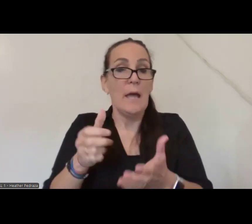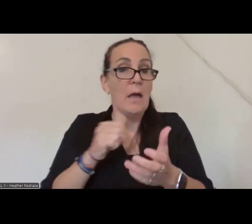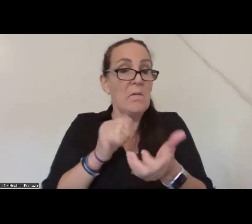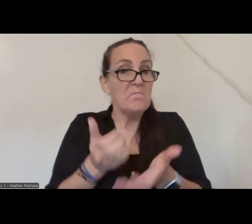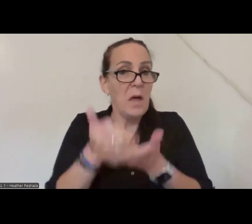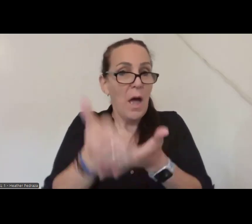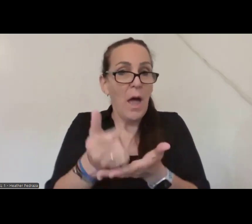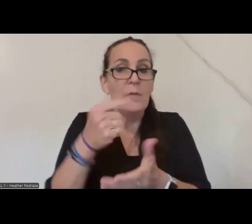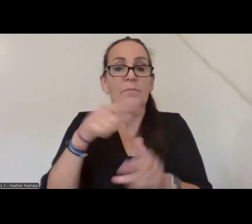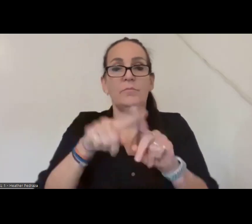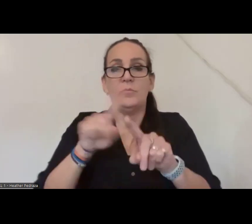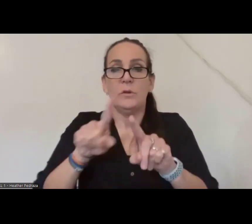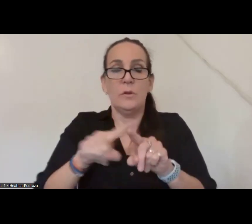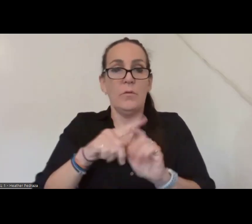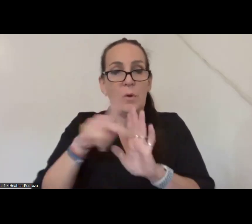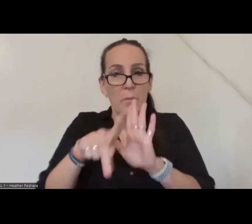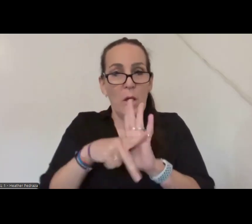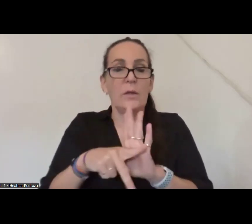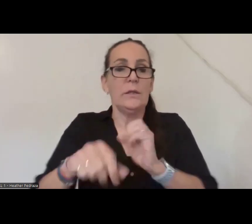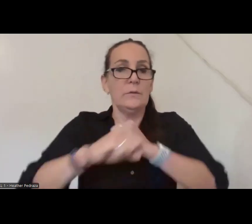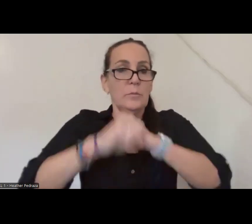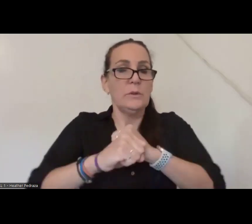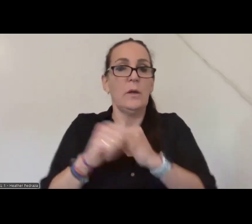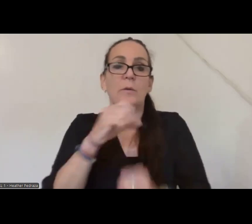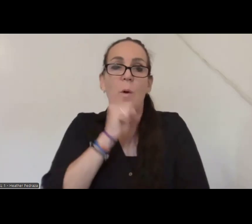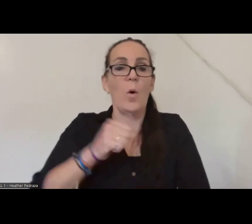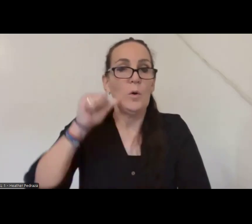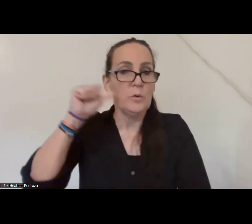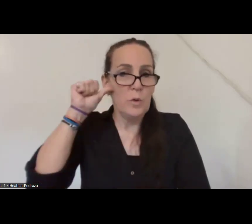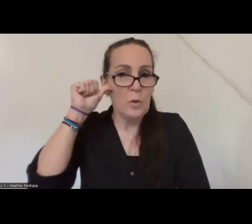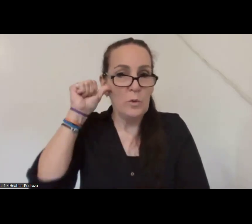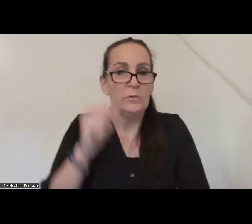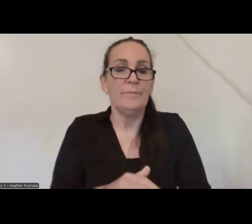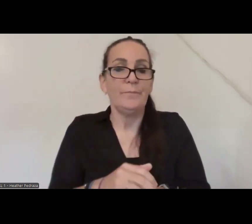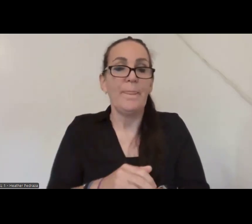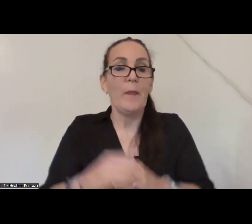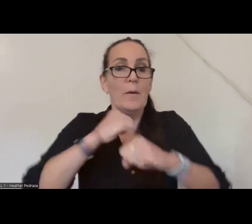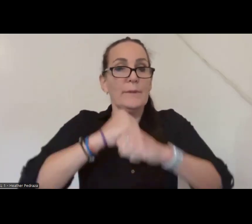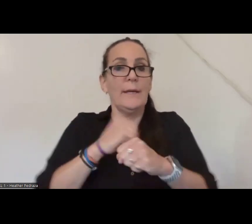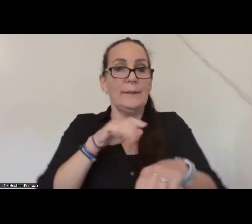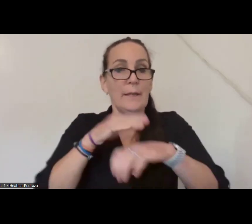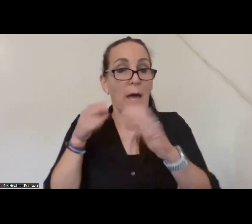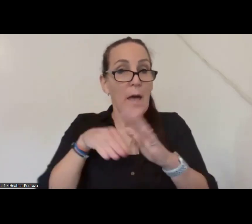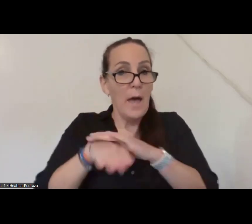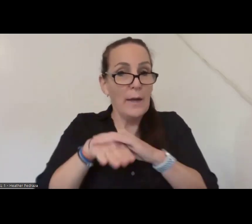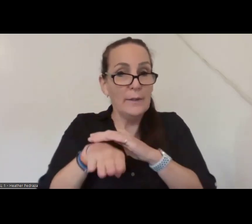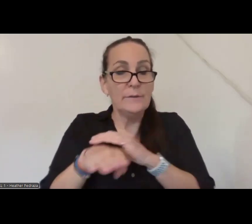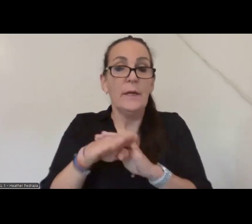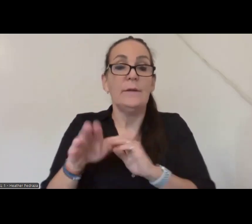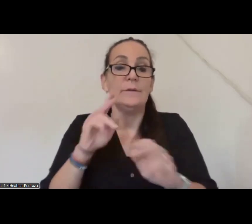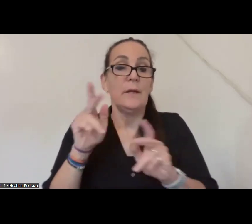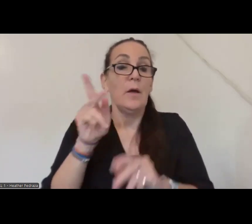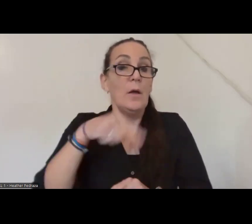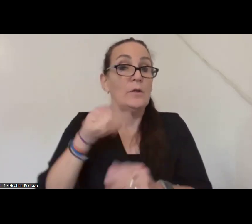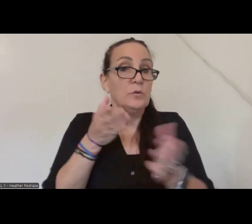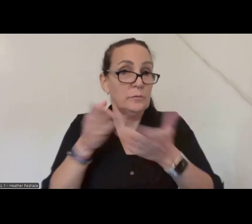harm, protect older adults and people with disabilities from loss of services, and protect access to quality, comprehensive home and community-based services,